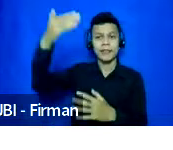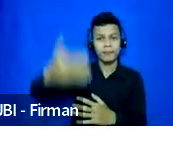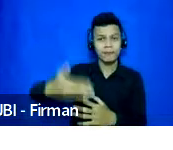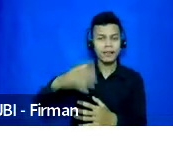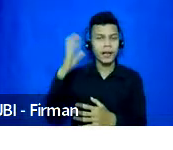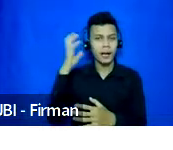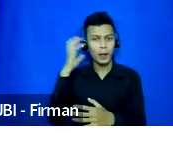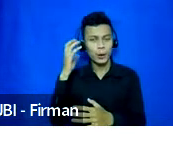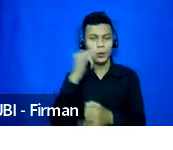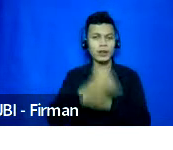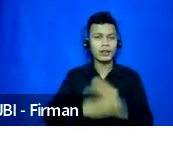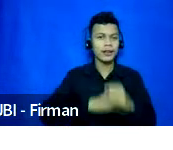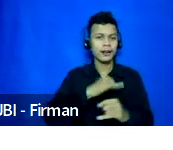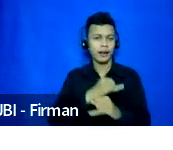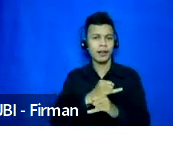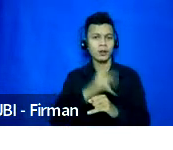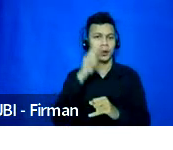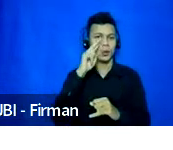learning modalities.